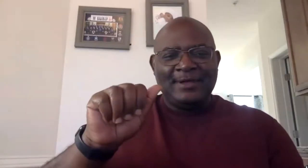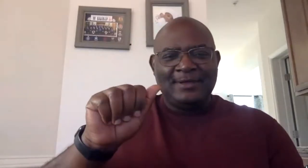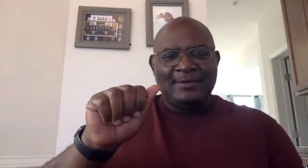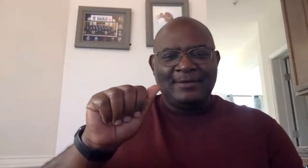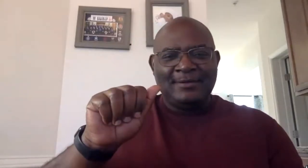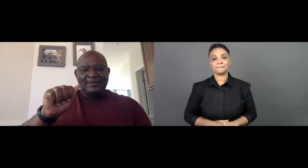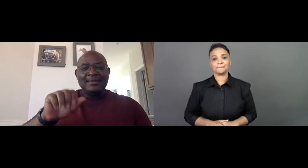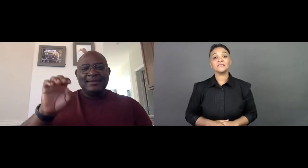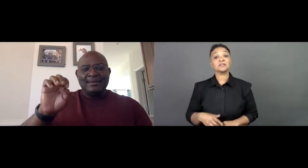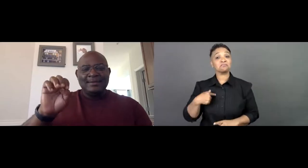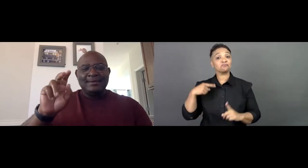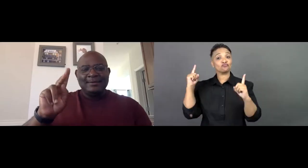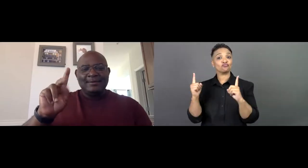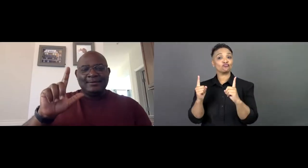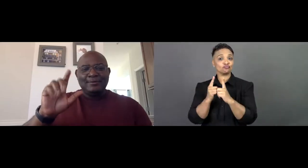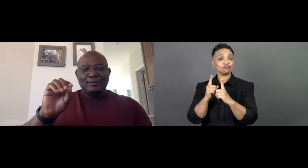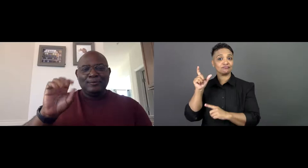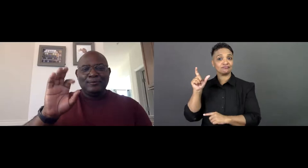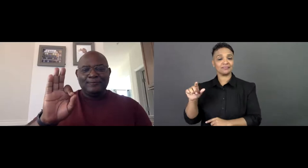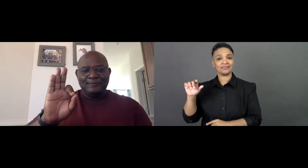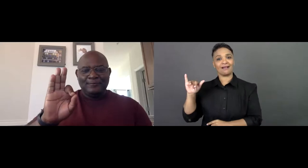her name was Iva